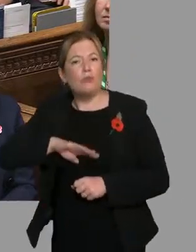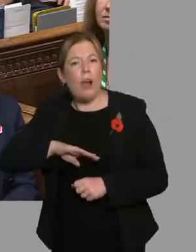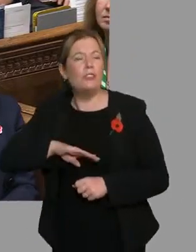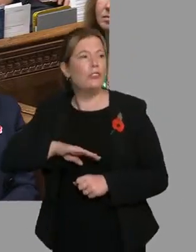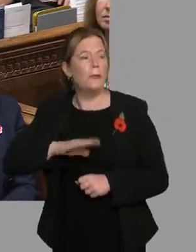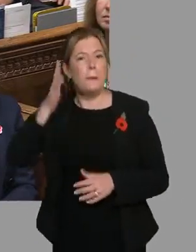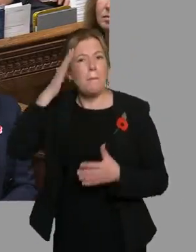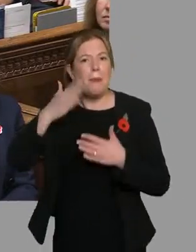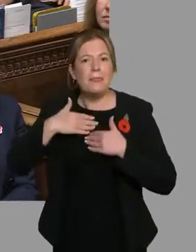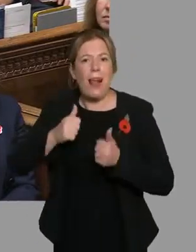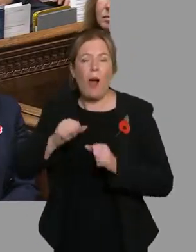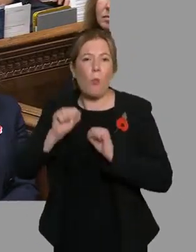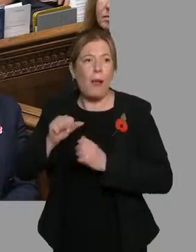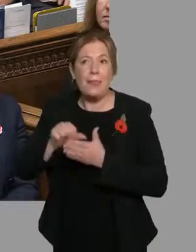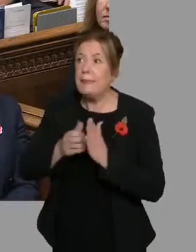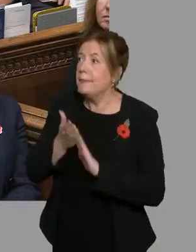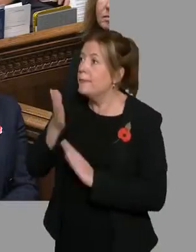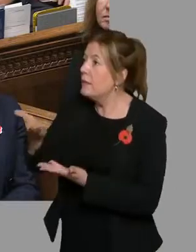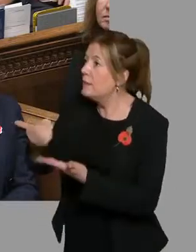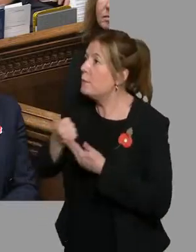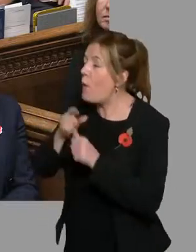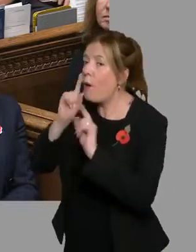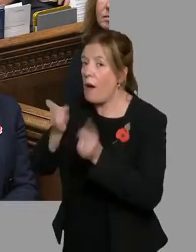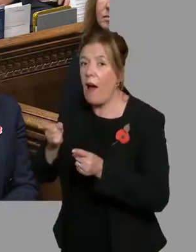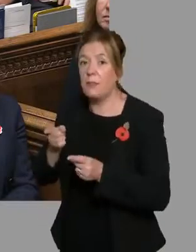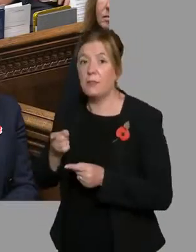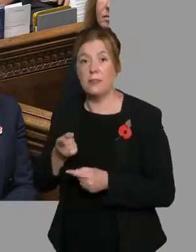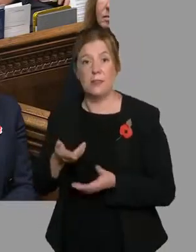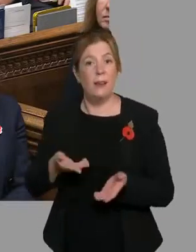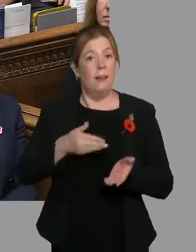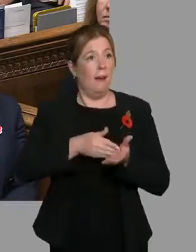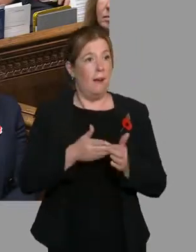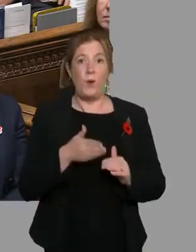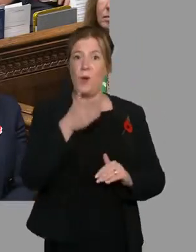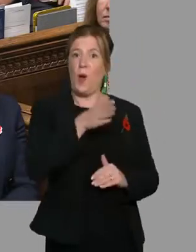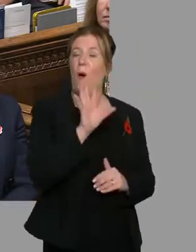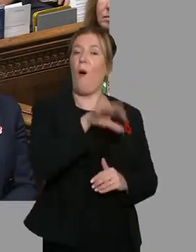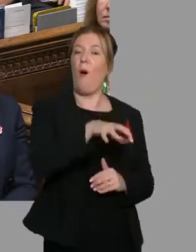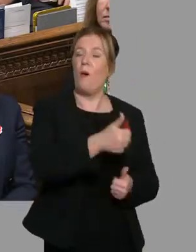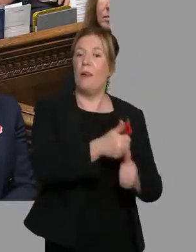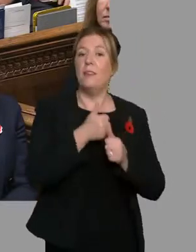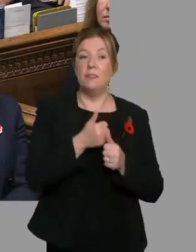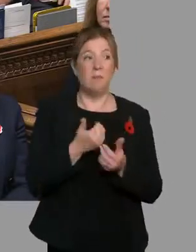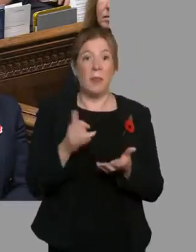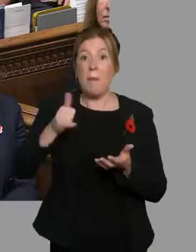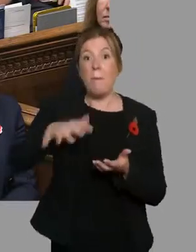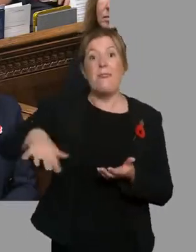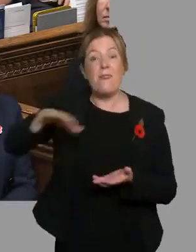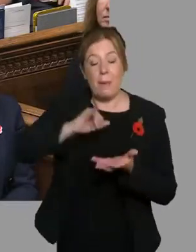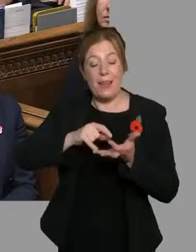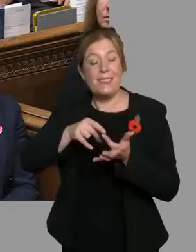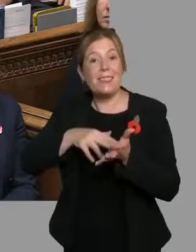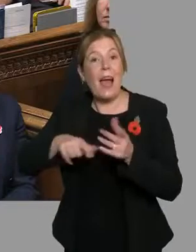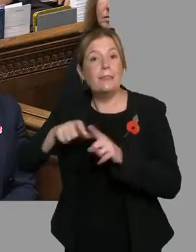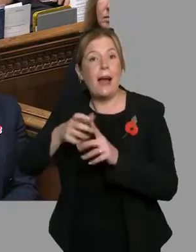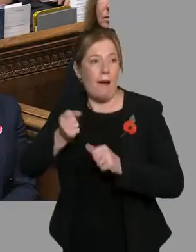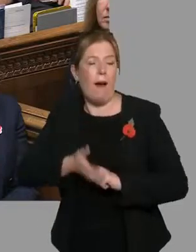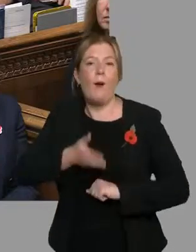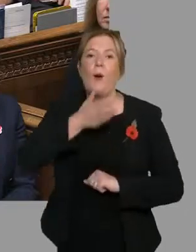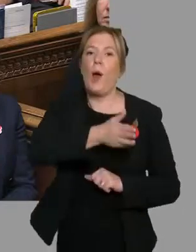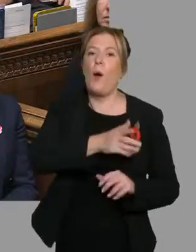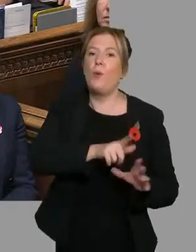coping with SEND. They've already written to the Treasury saying that they're worried about getting the funds that they need as our communities face a tough winter